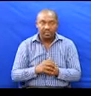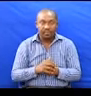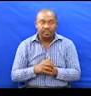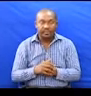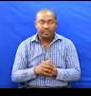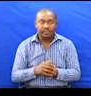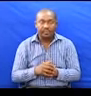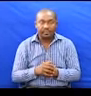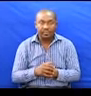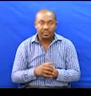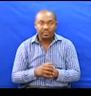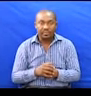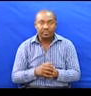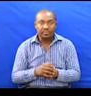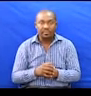Properties